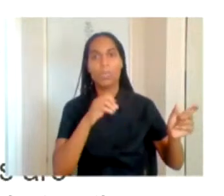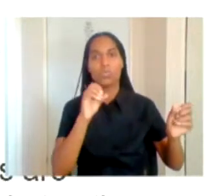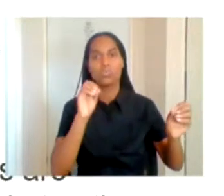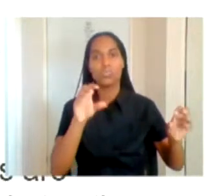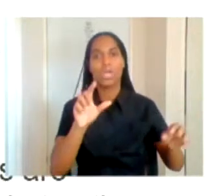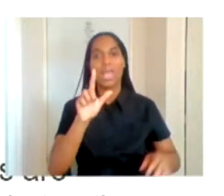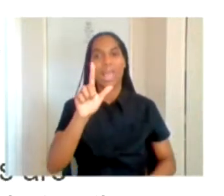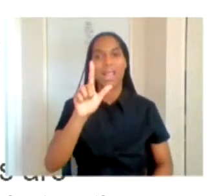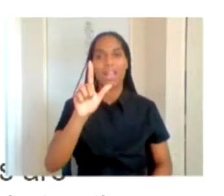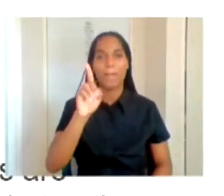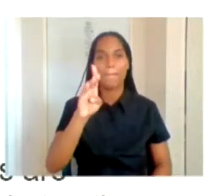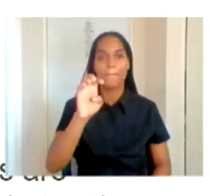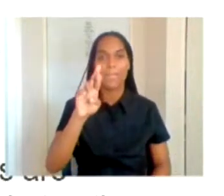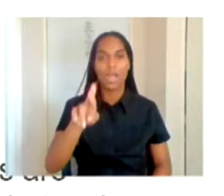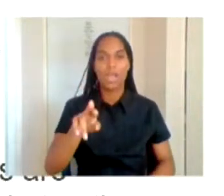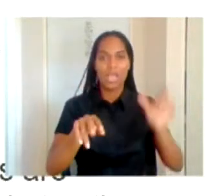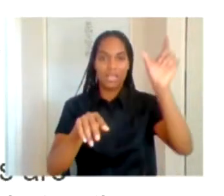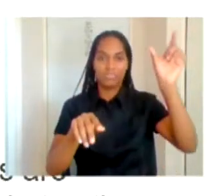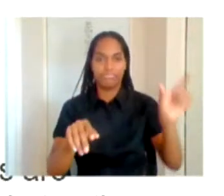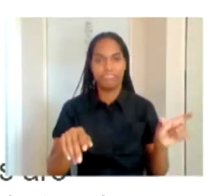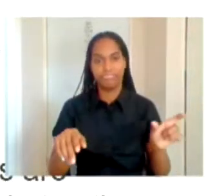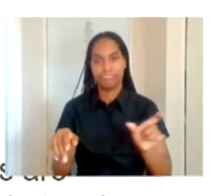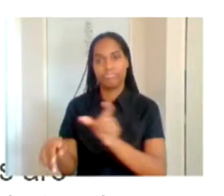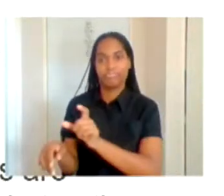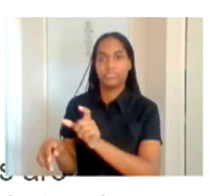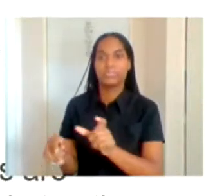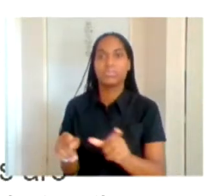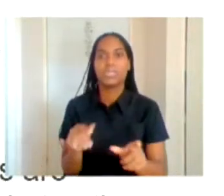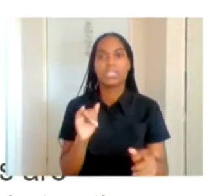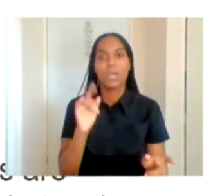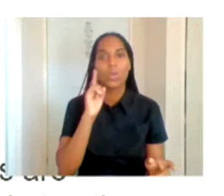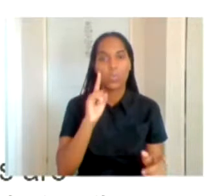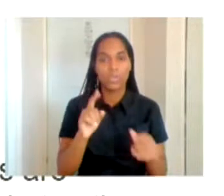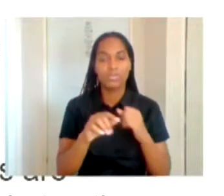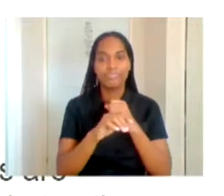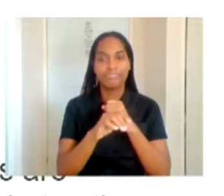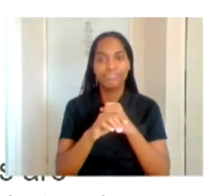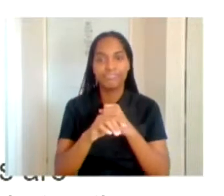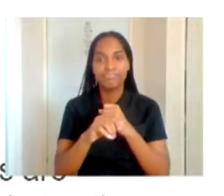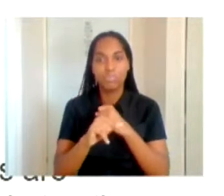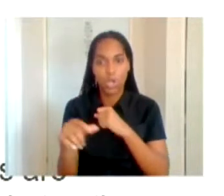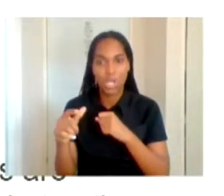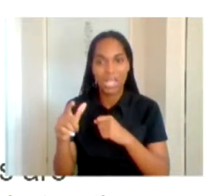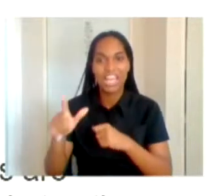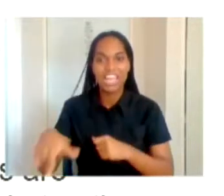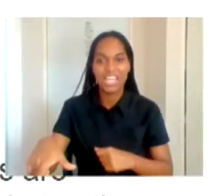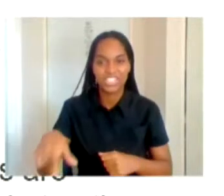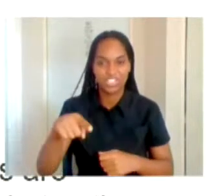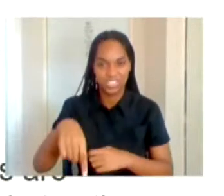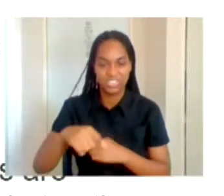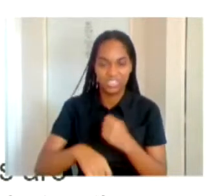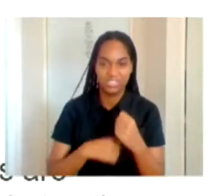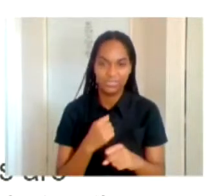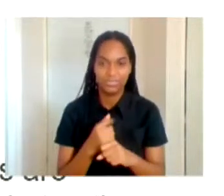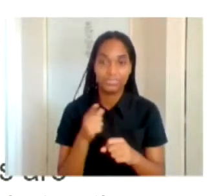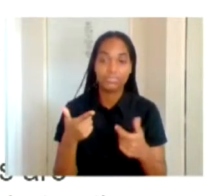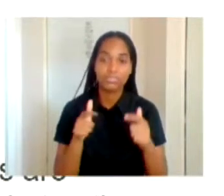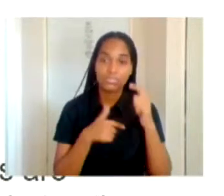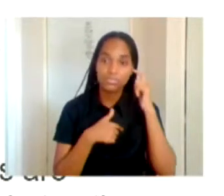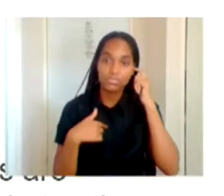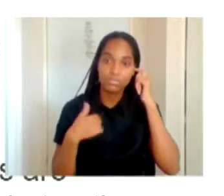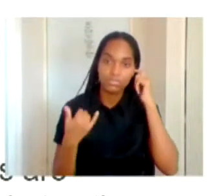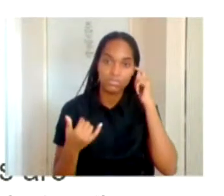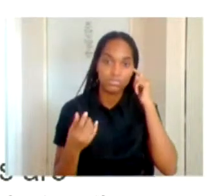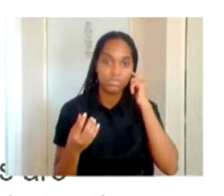kind of launched that in NAB this year, and this will come out later on in the year. And it allowed us to now make it a